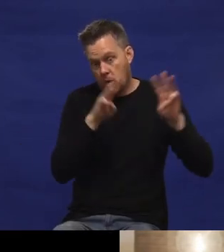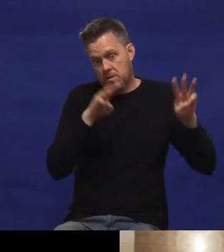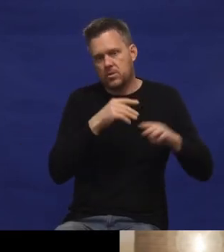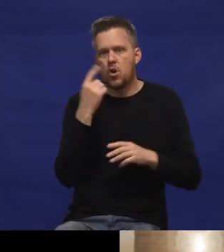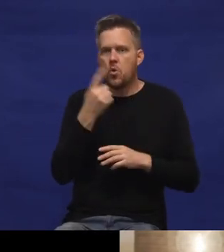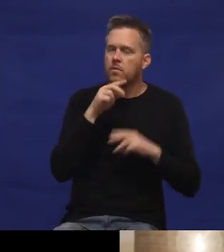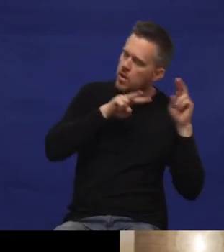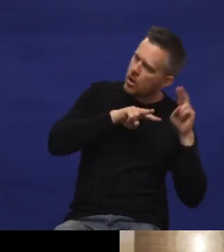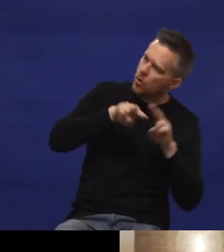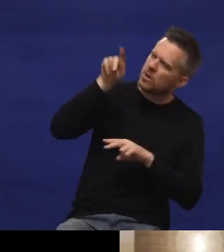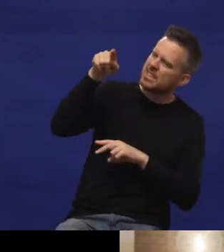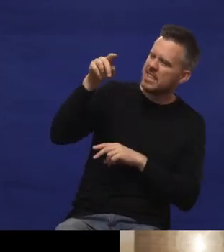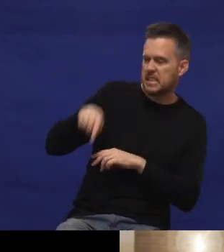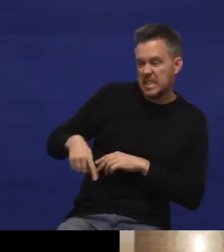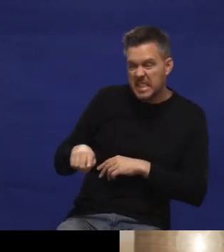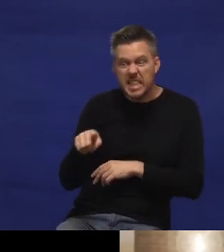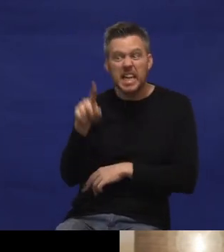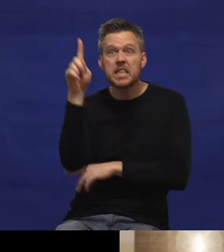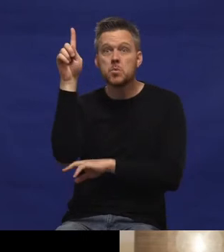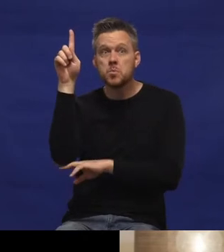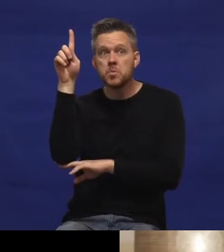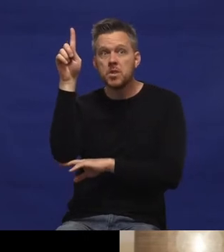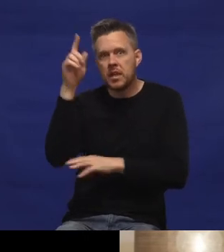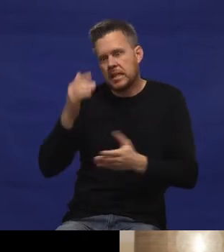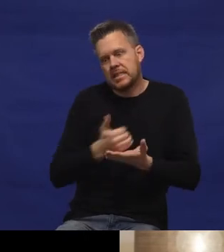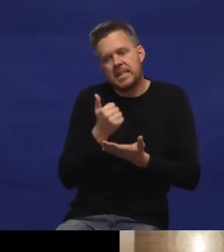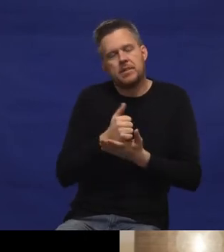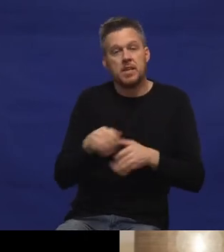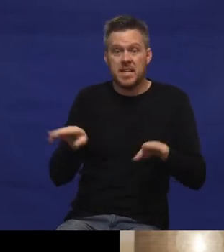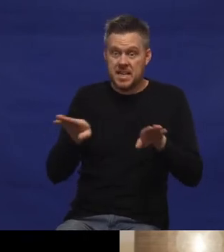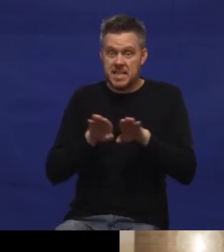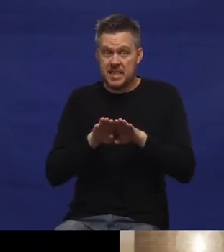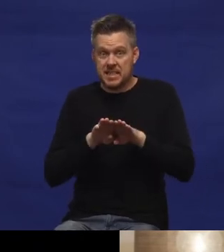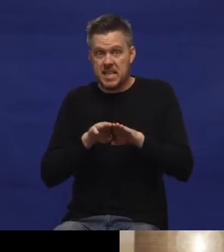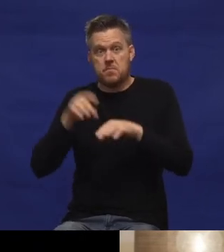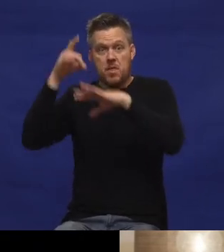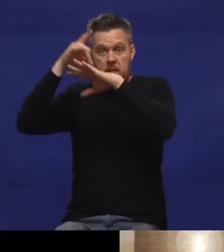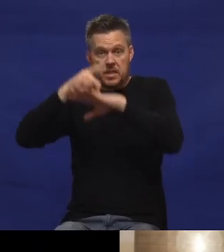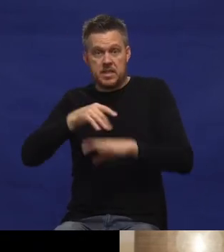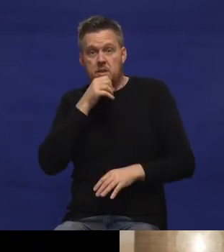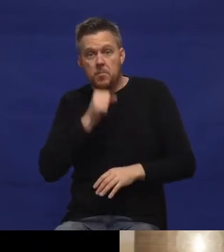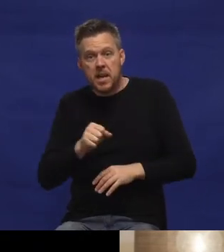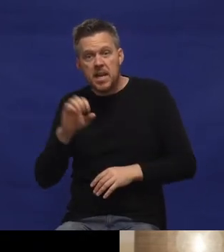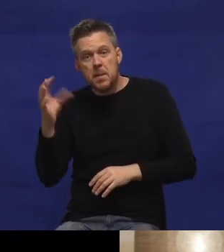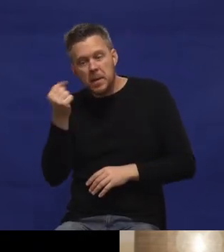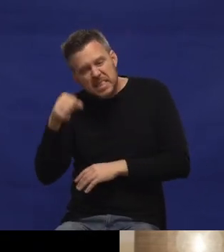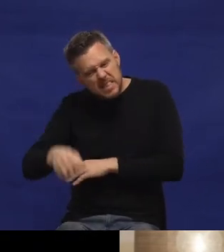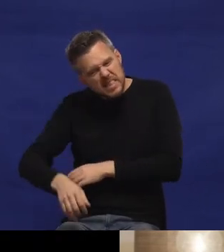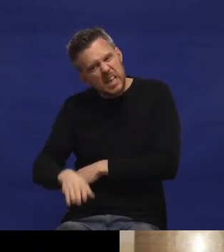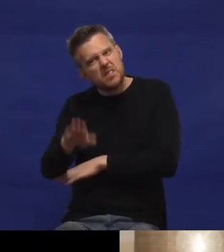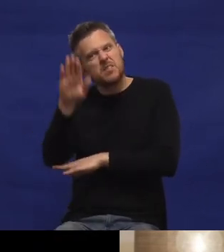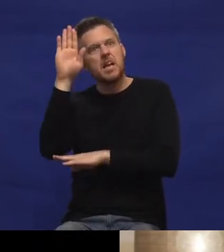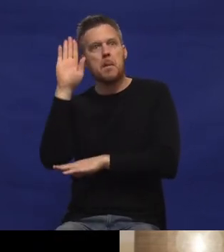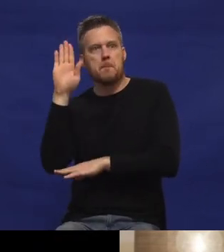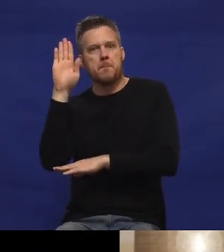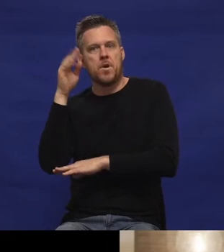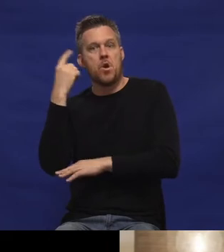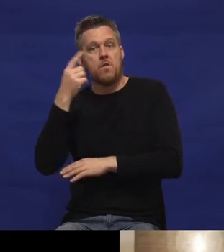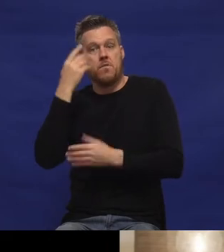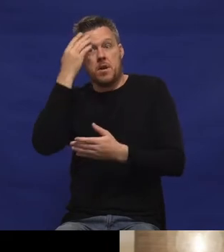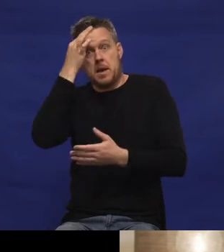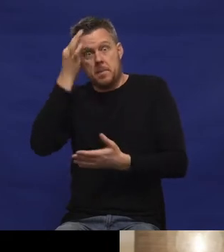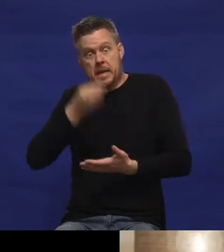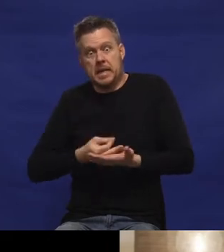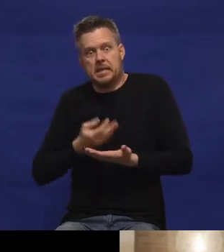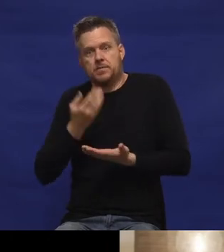whoever looked at the snake would be saved, so too the Son of Man must be lifted up, and whoever believes on